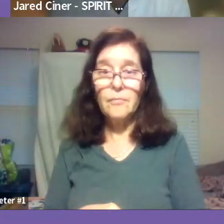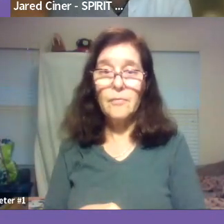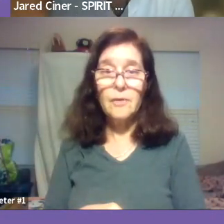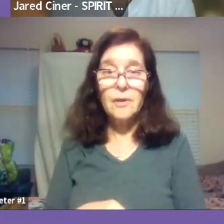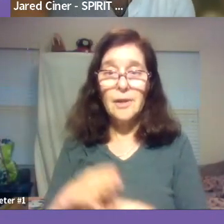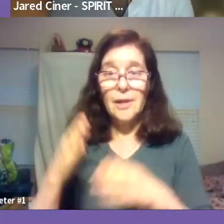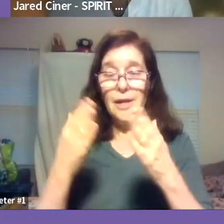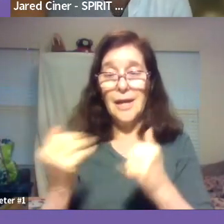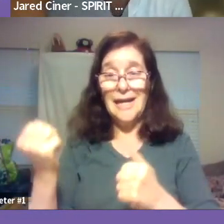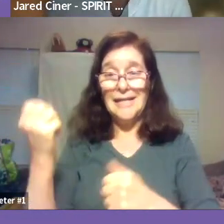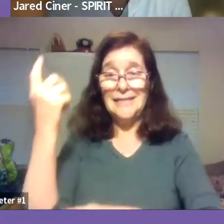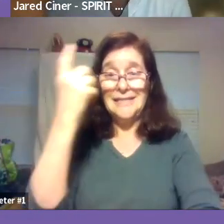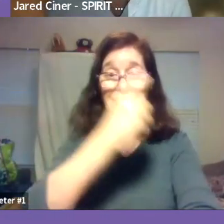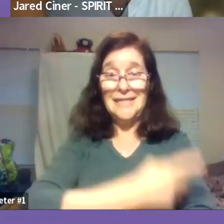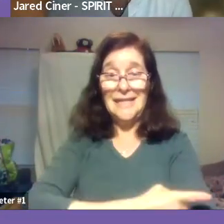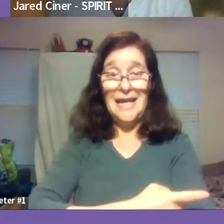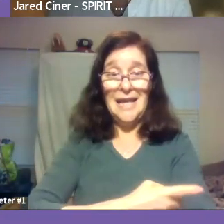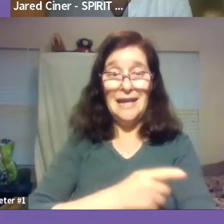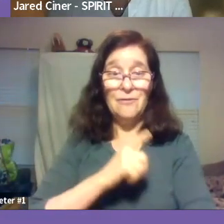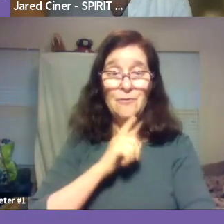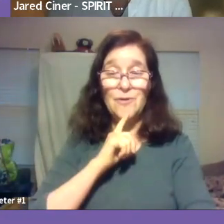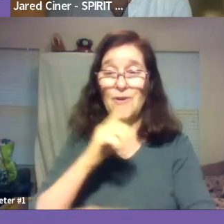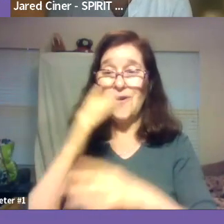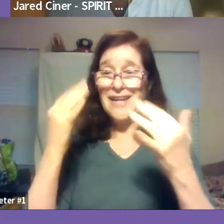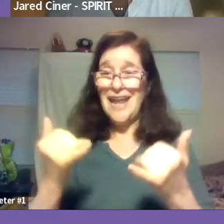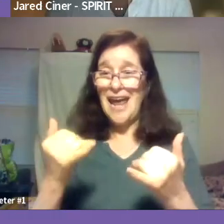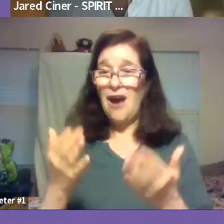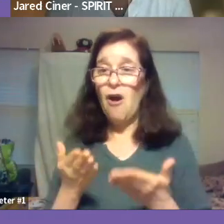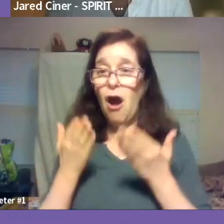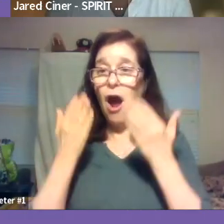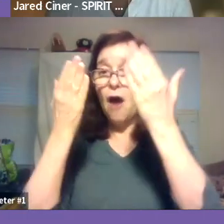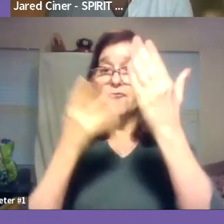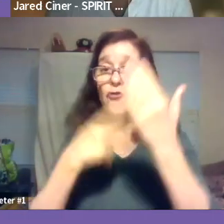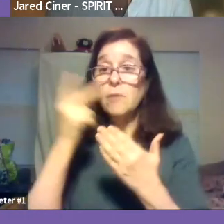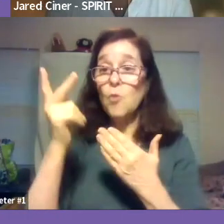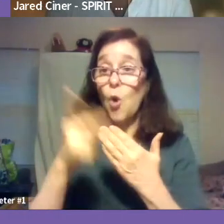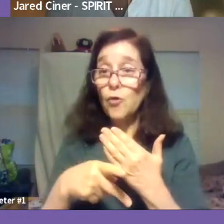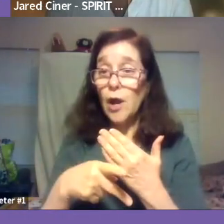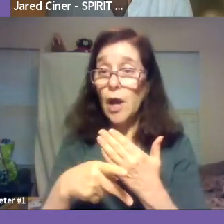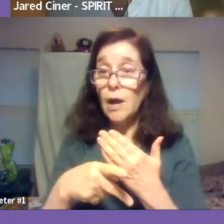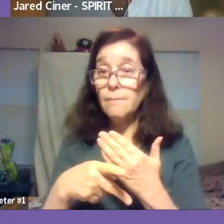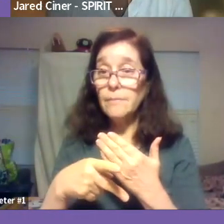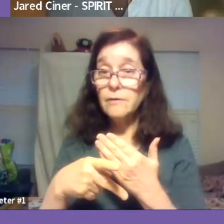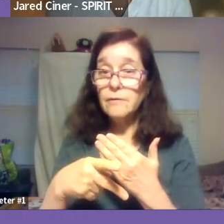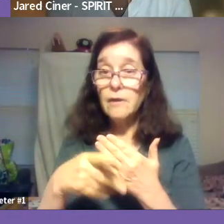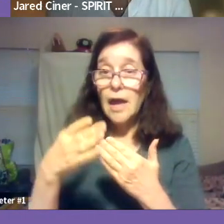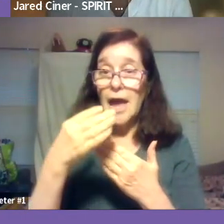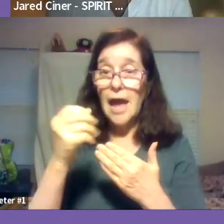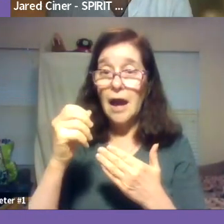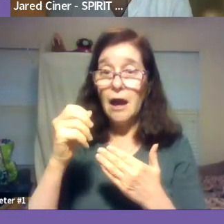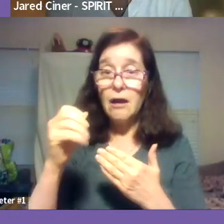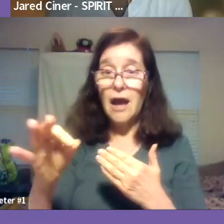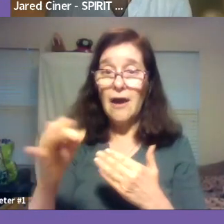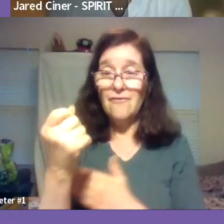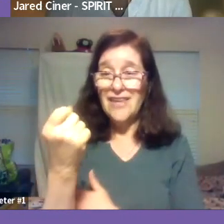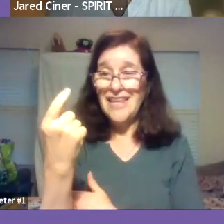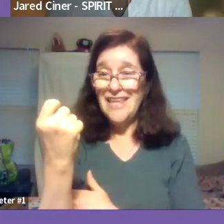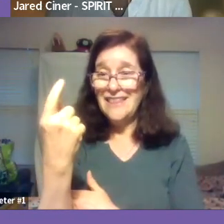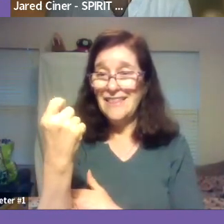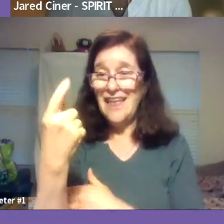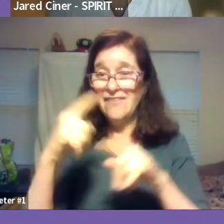So today we are now offering programs out of 11